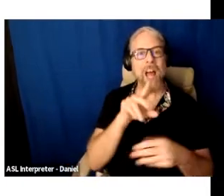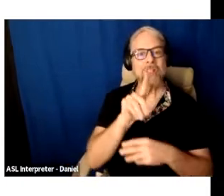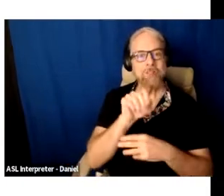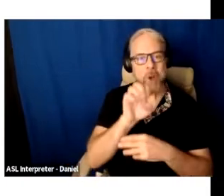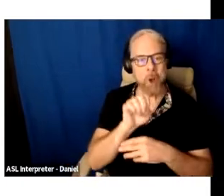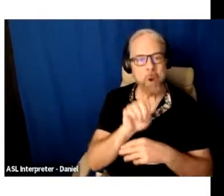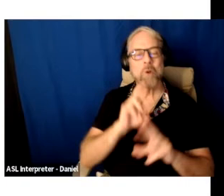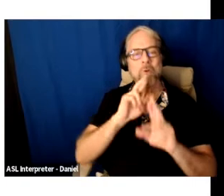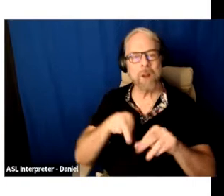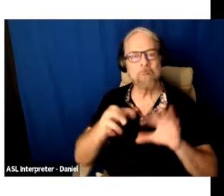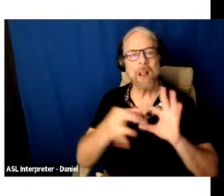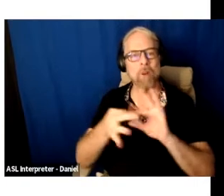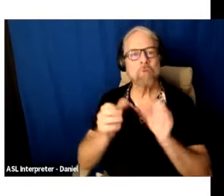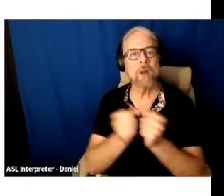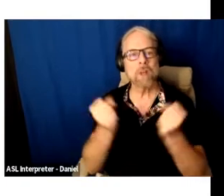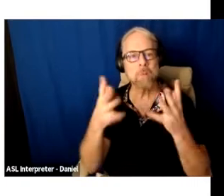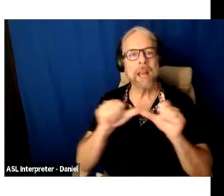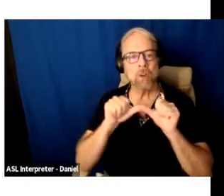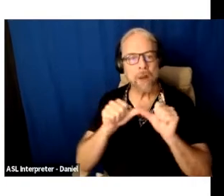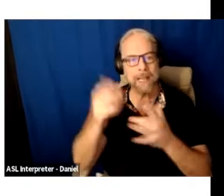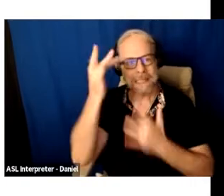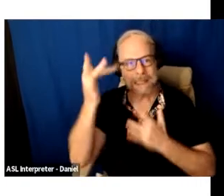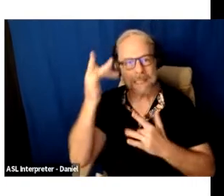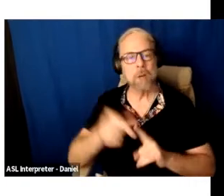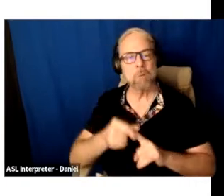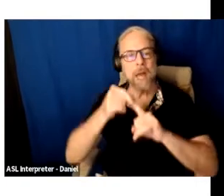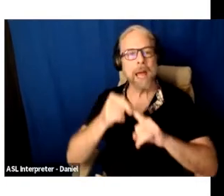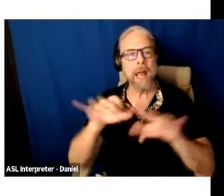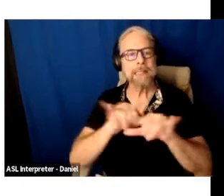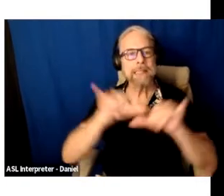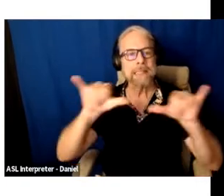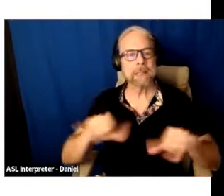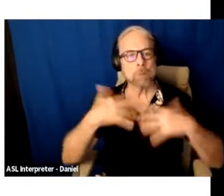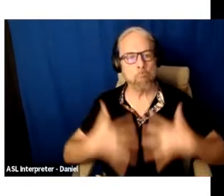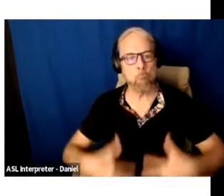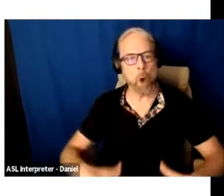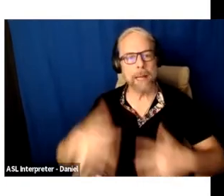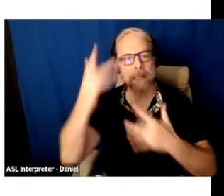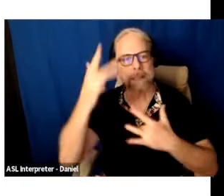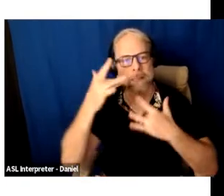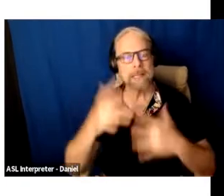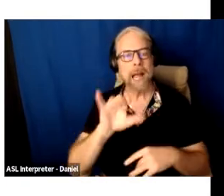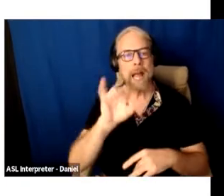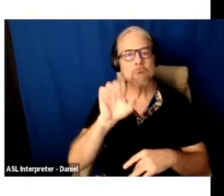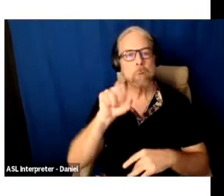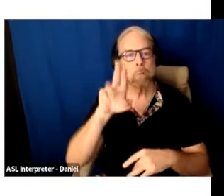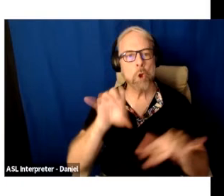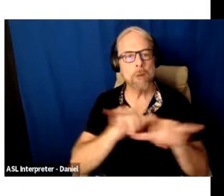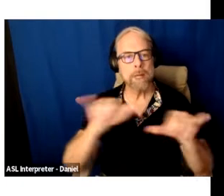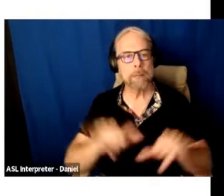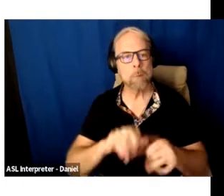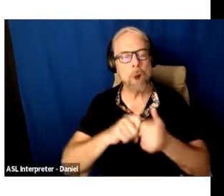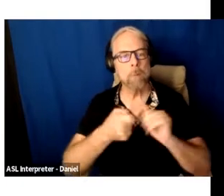dose-response relationship with many chronic diseases, especially system-wide diseases like immune system disorders, heart